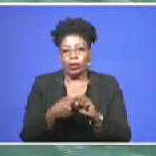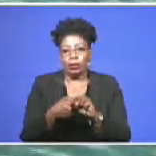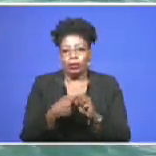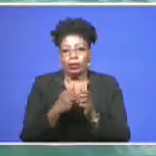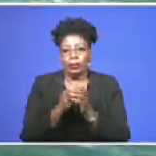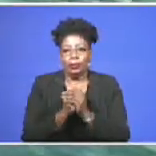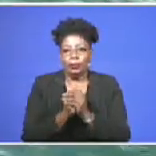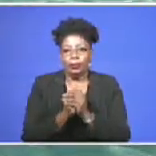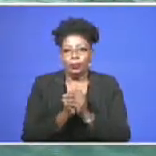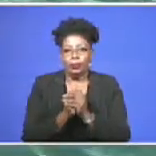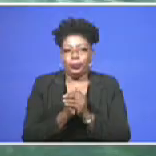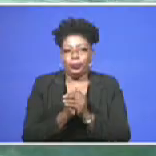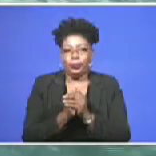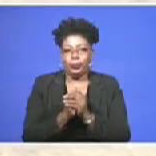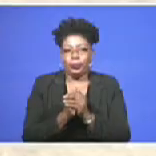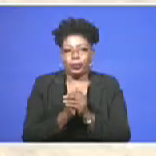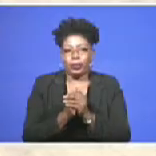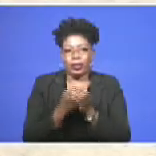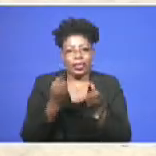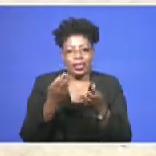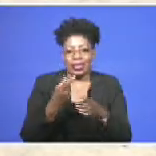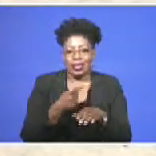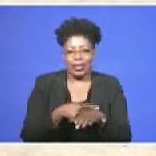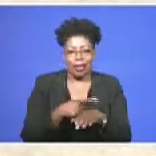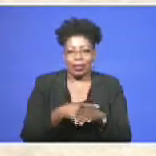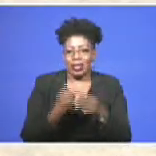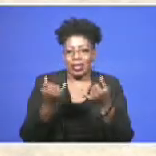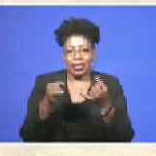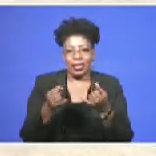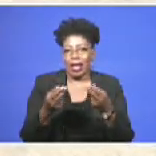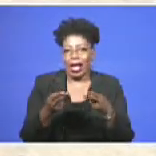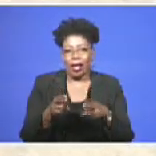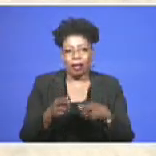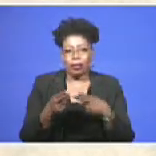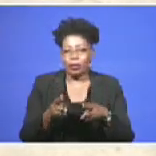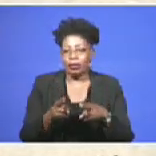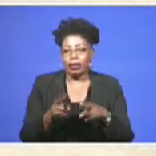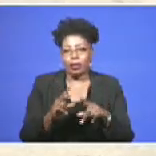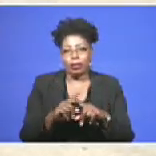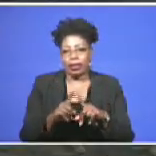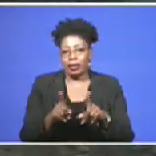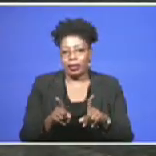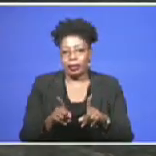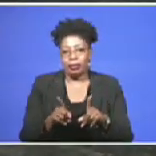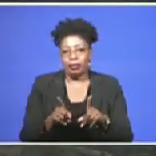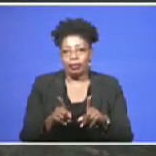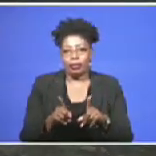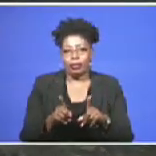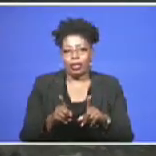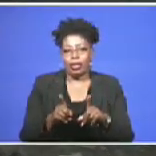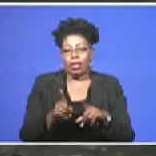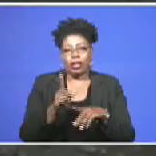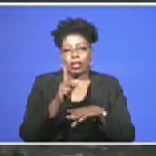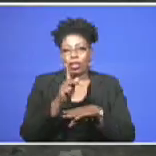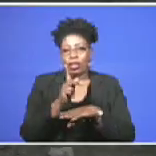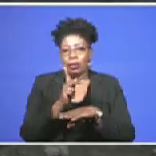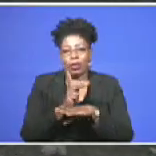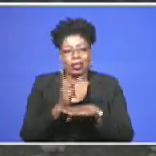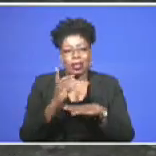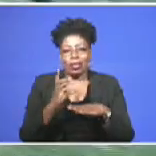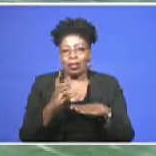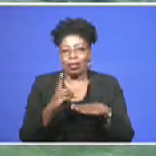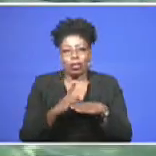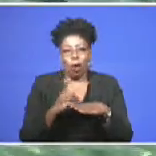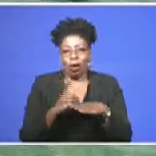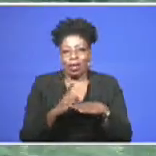you know, once in a while these types of incidents are going to flare up, but you know, Potoski Dock is a safe place, and